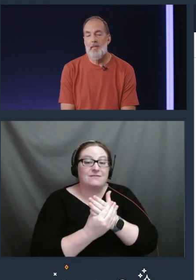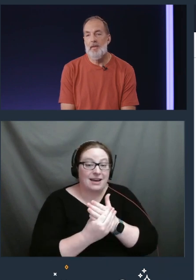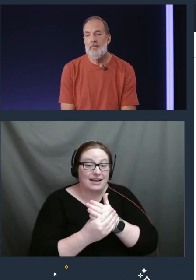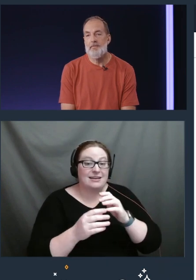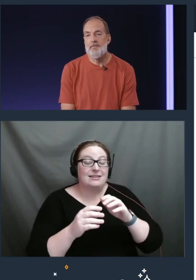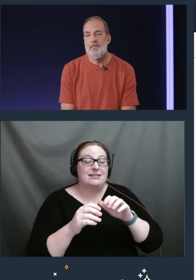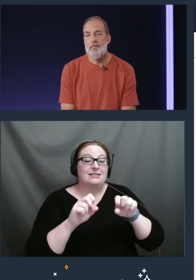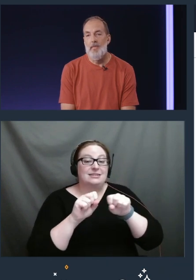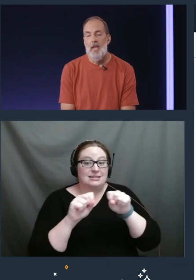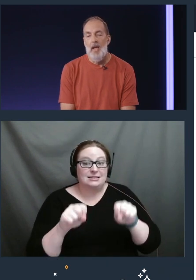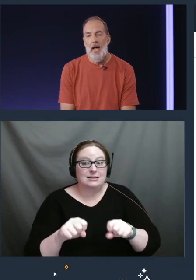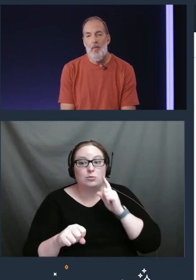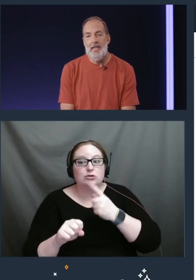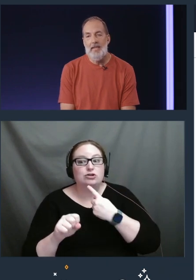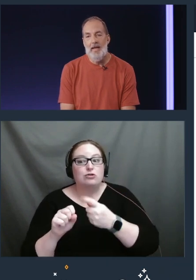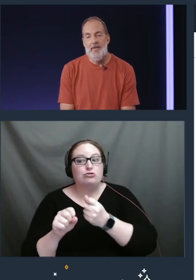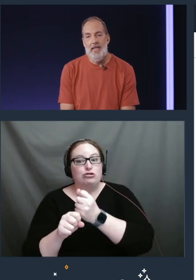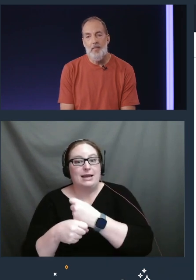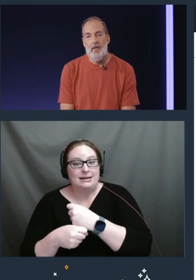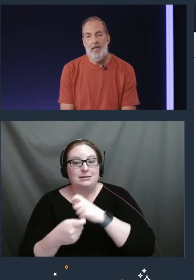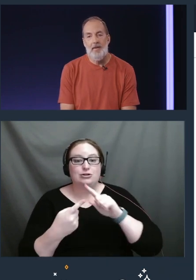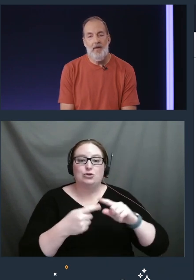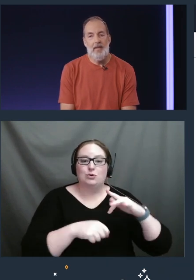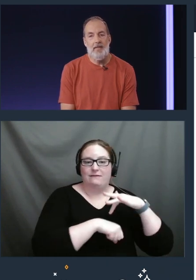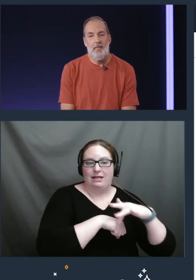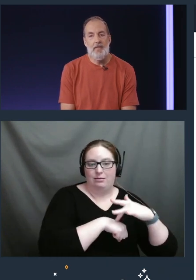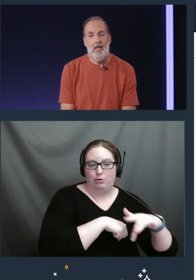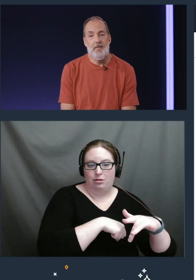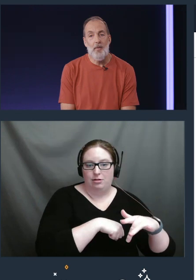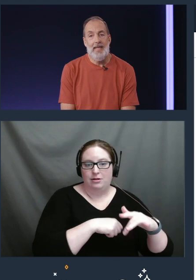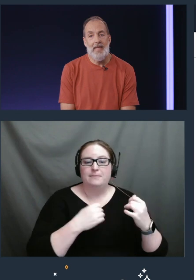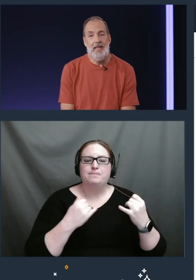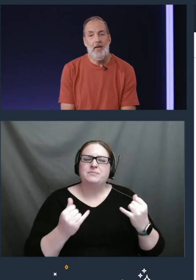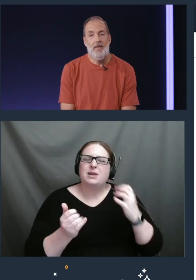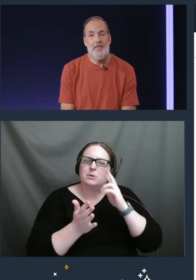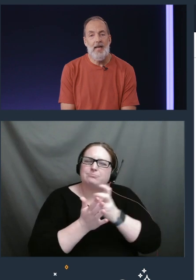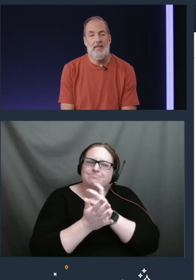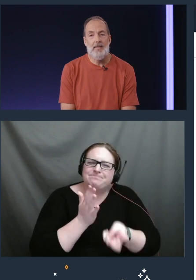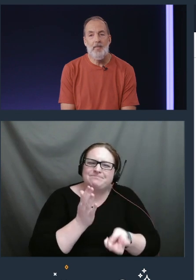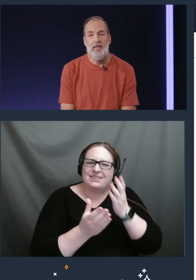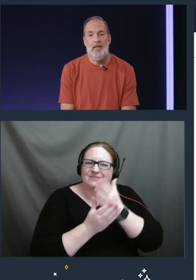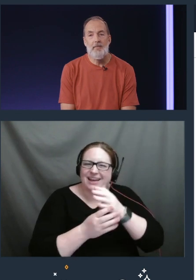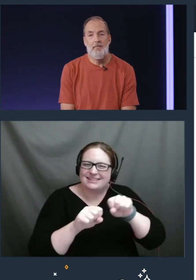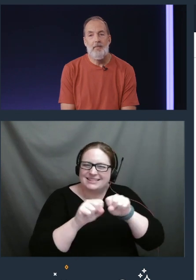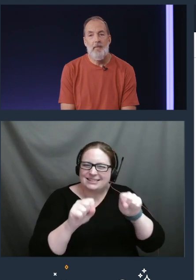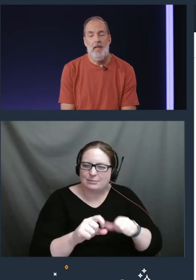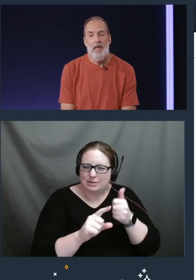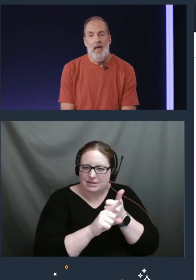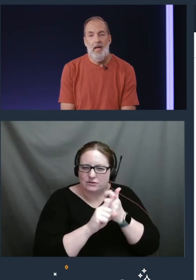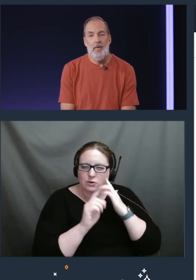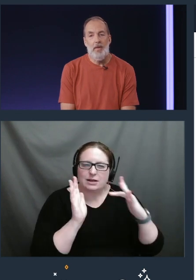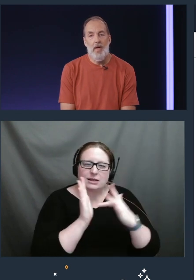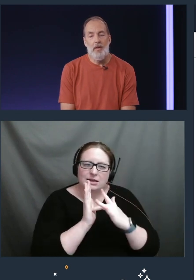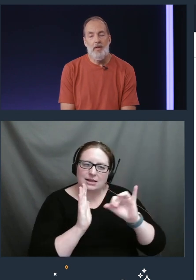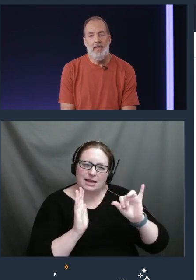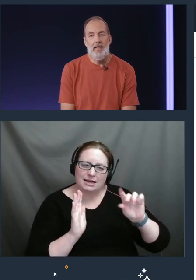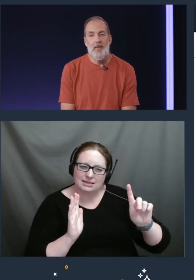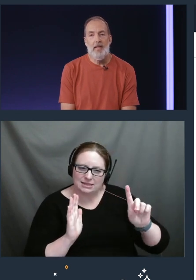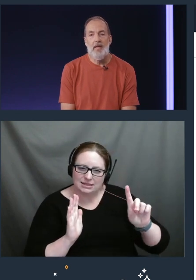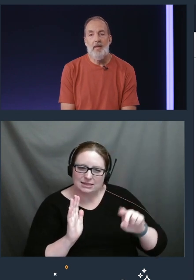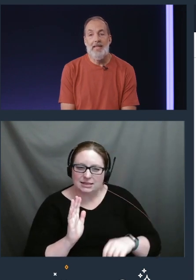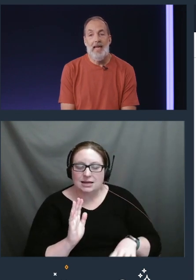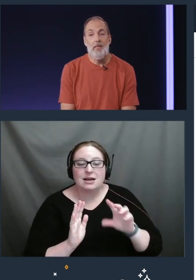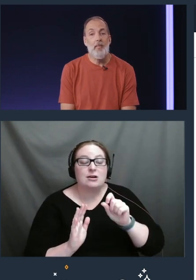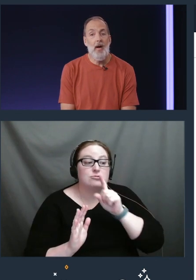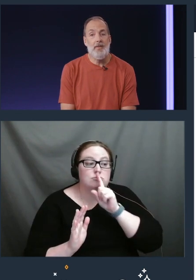to available. I want to dive deeper into the file system itself, so I click on the file system ID. And I really want to look into